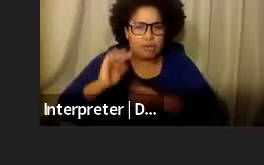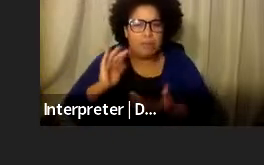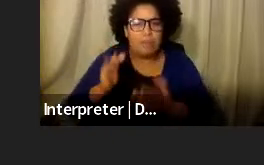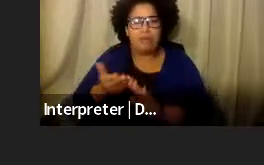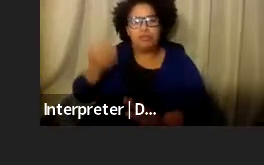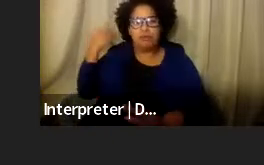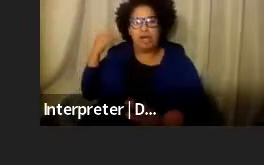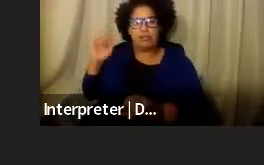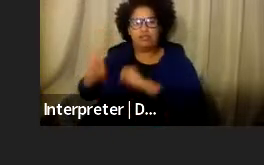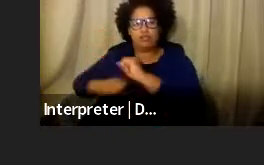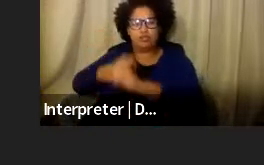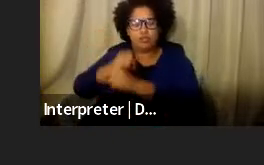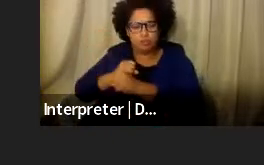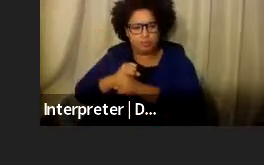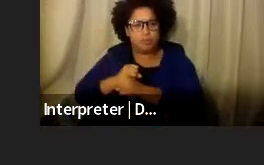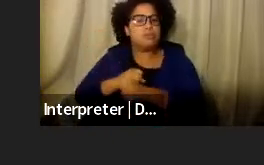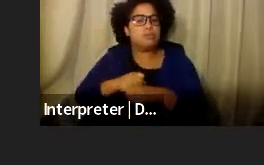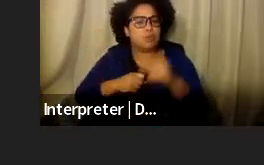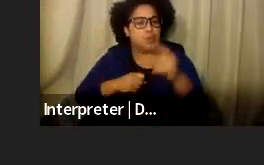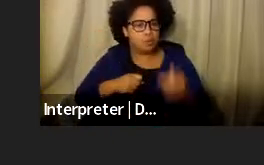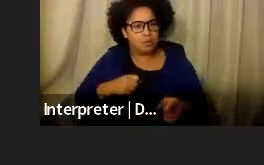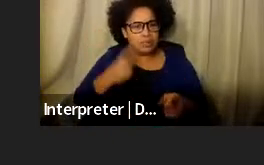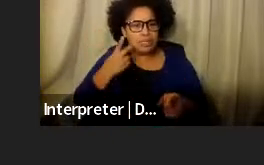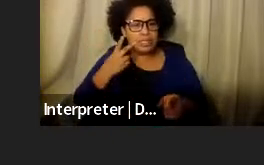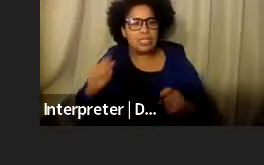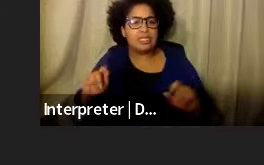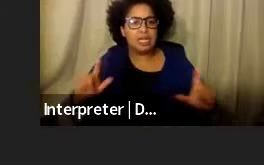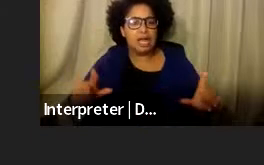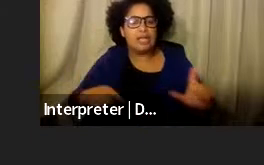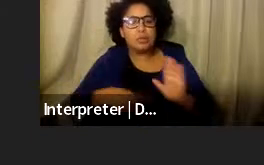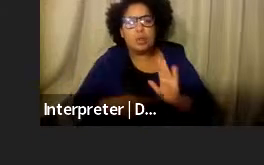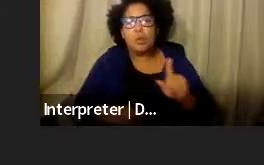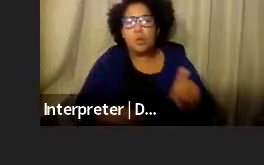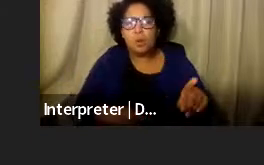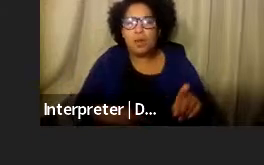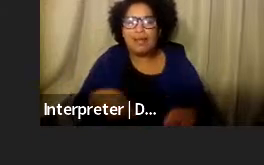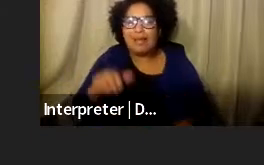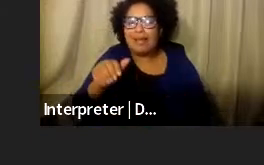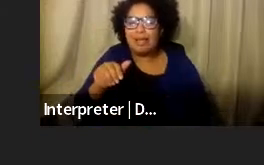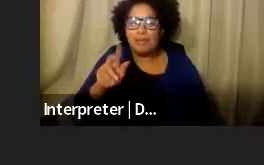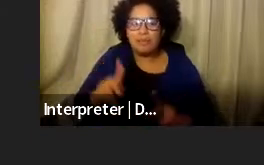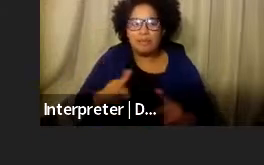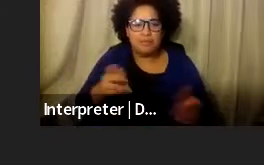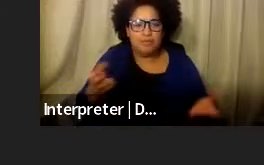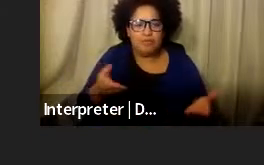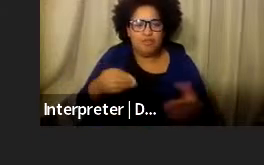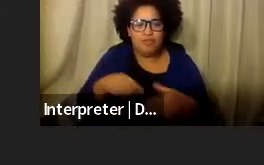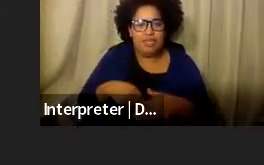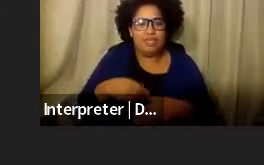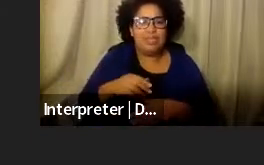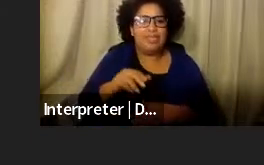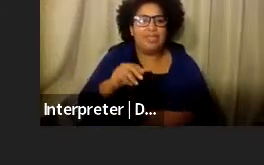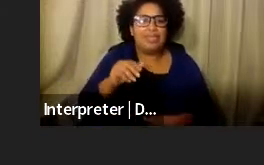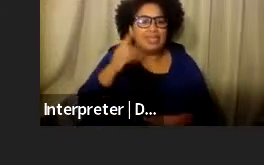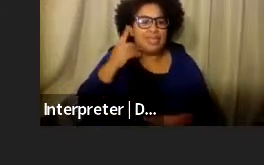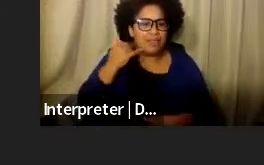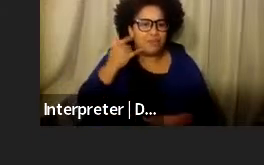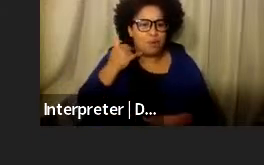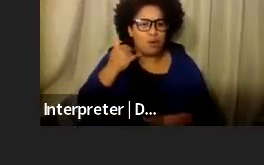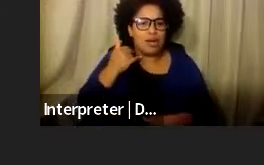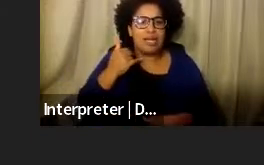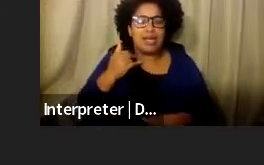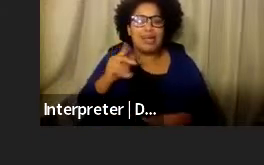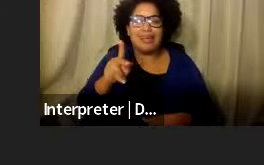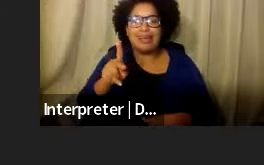years. These are actually, this slide is showing RSV admissions to Northern California Kaiser facilities, not just